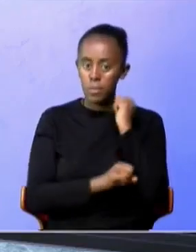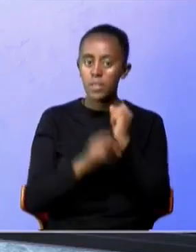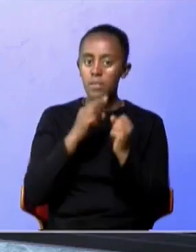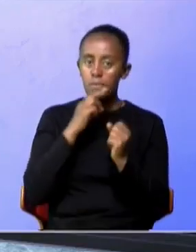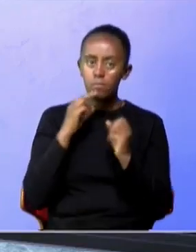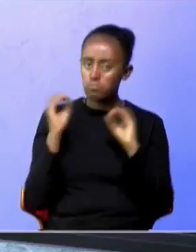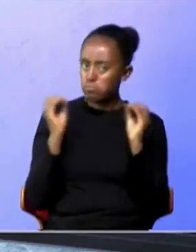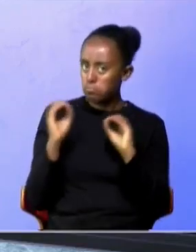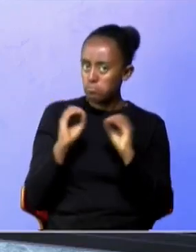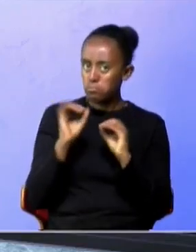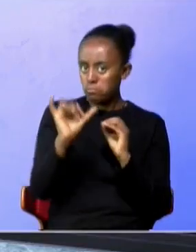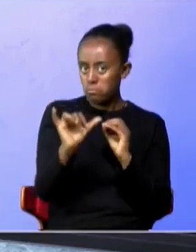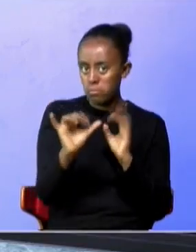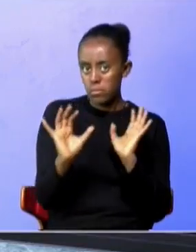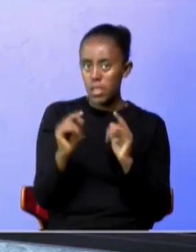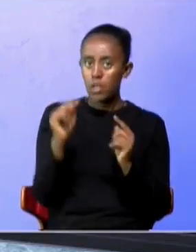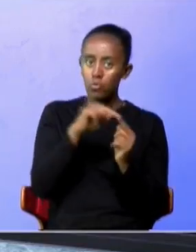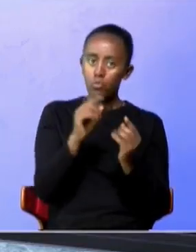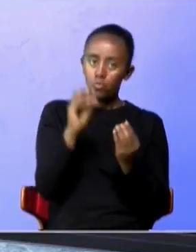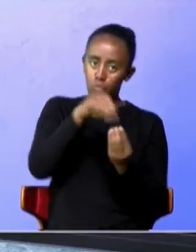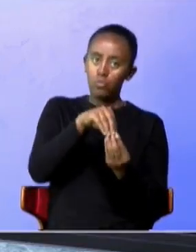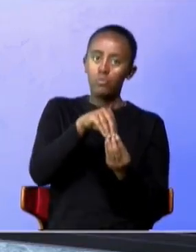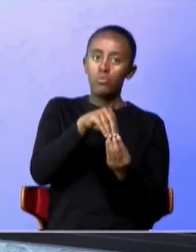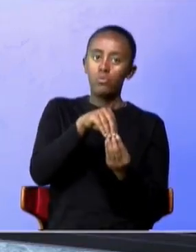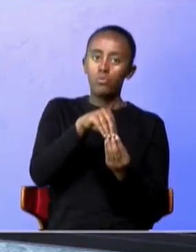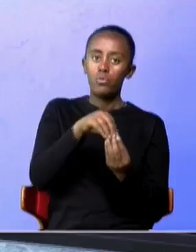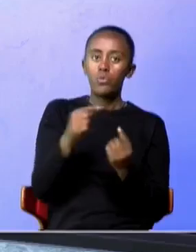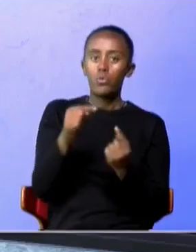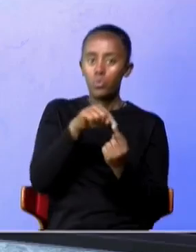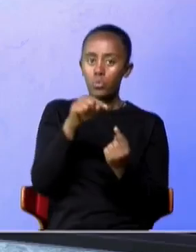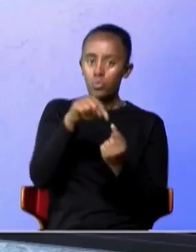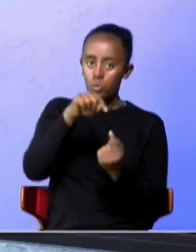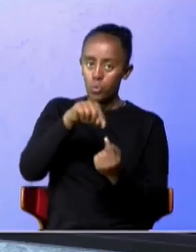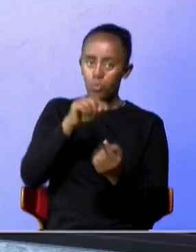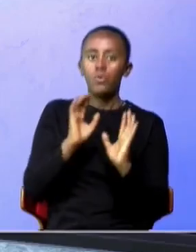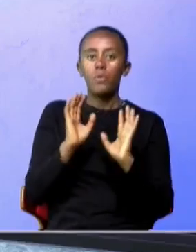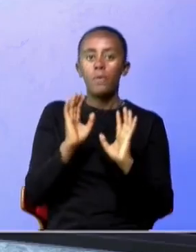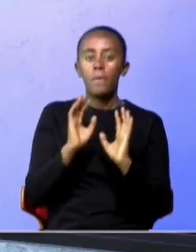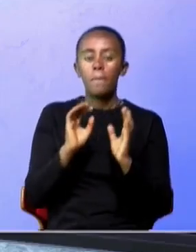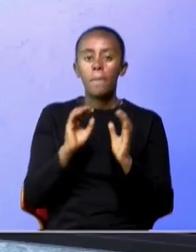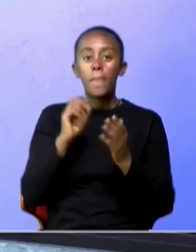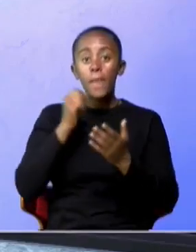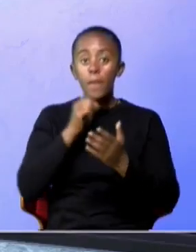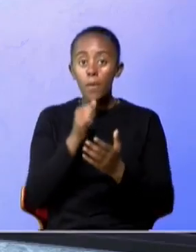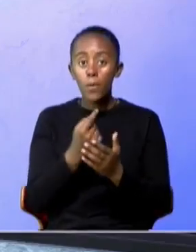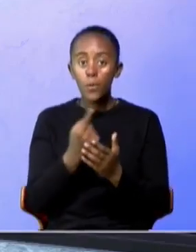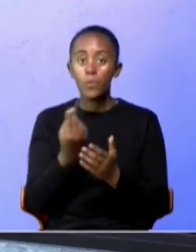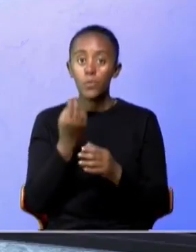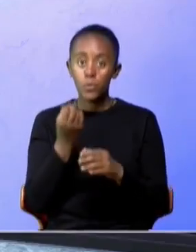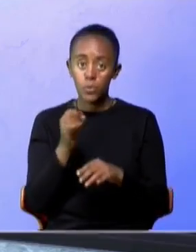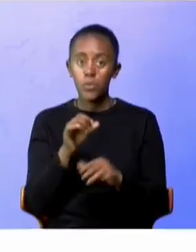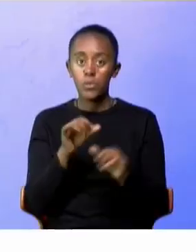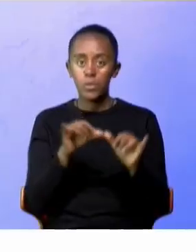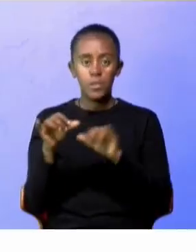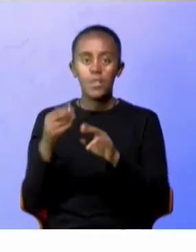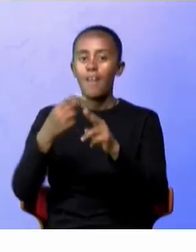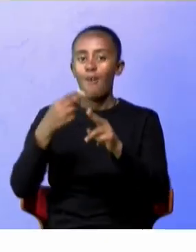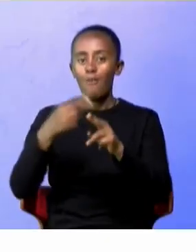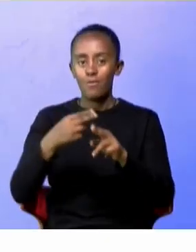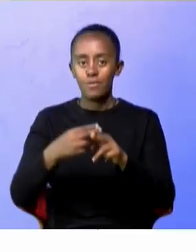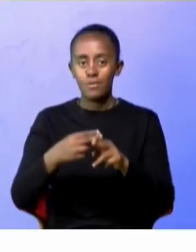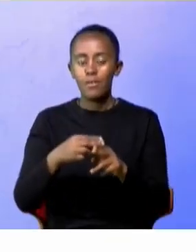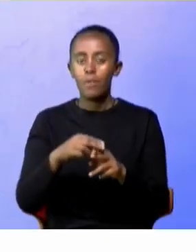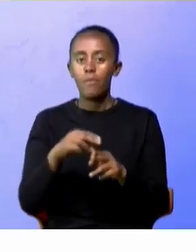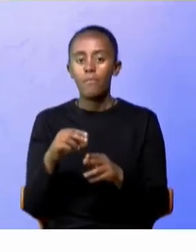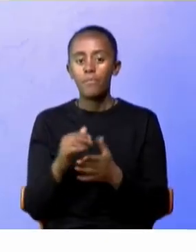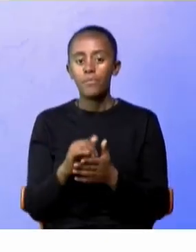without changing its form, but we have added to it. And that is when we use it as a noun. What